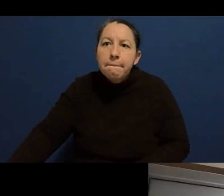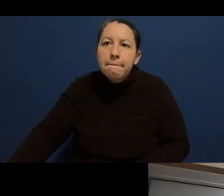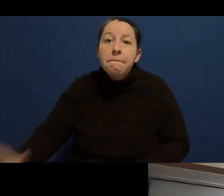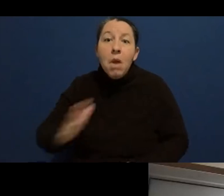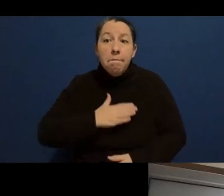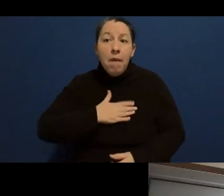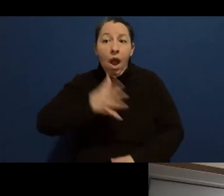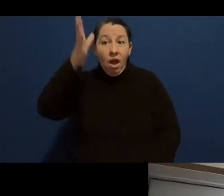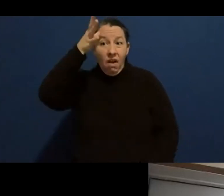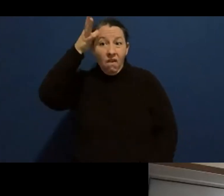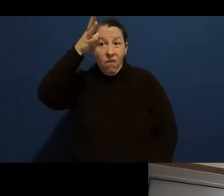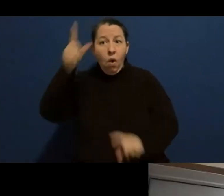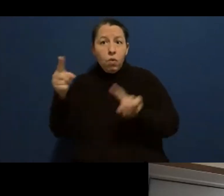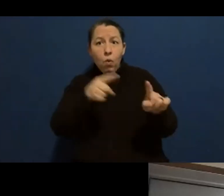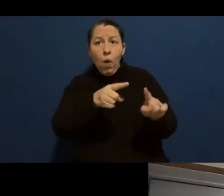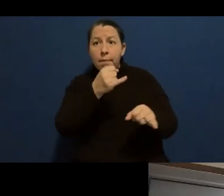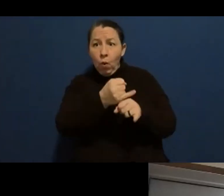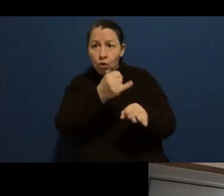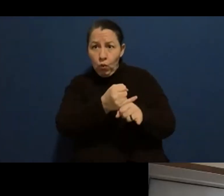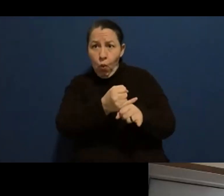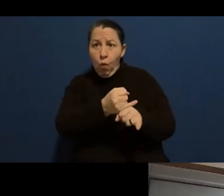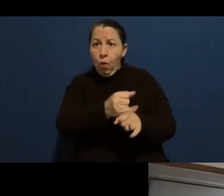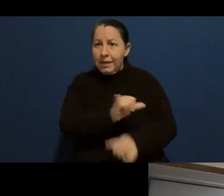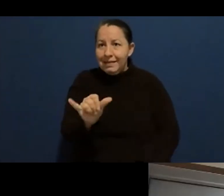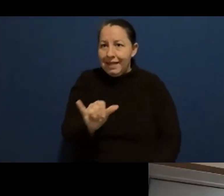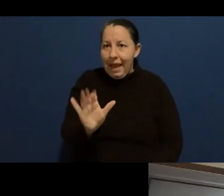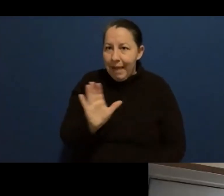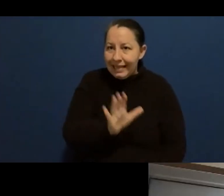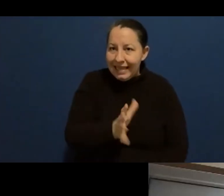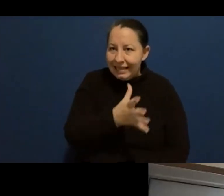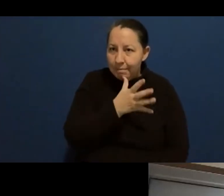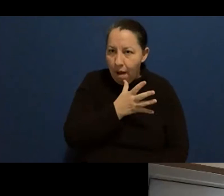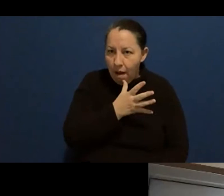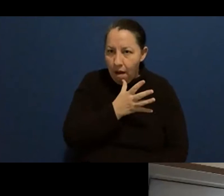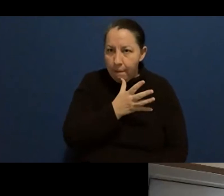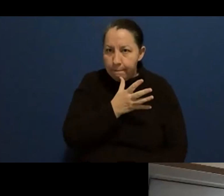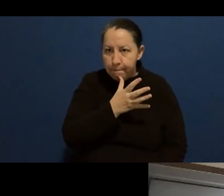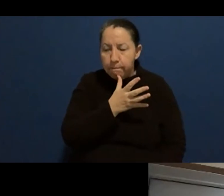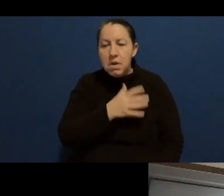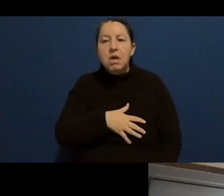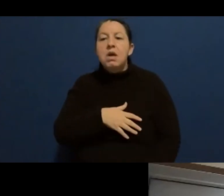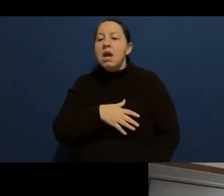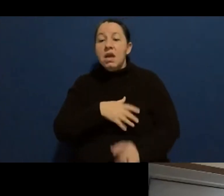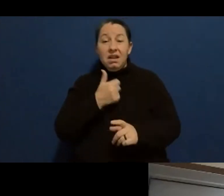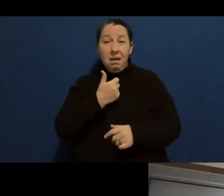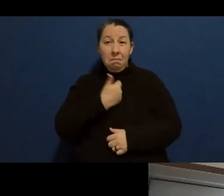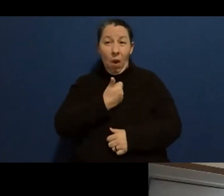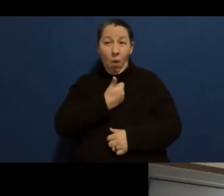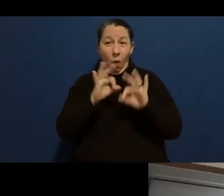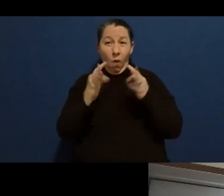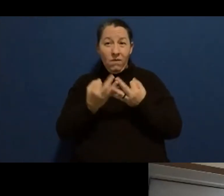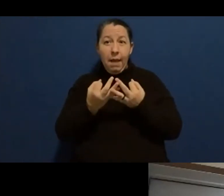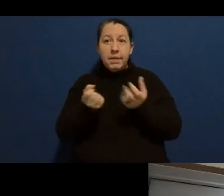school, as well as his mother. And in my own family, there has been a tremendous amount